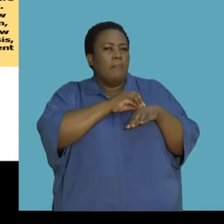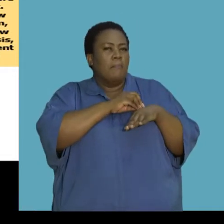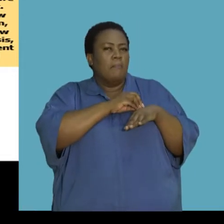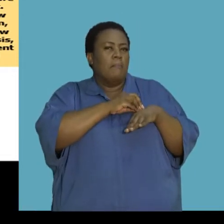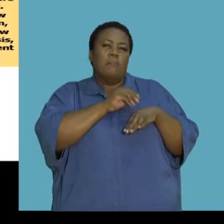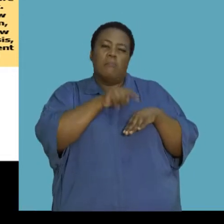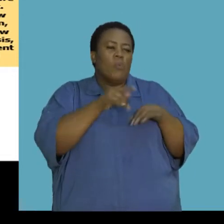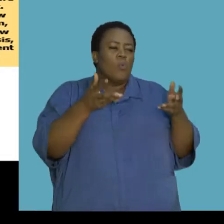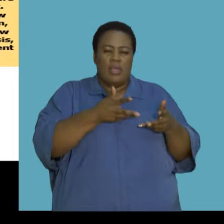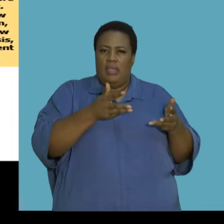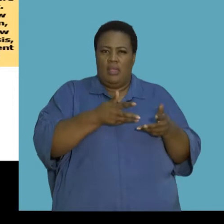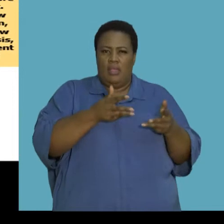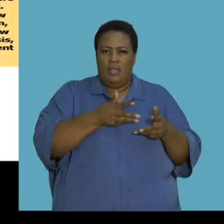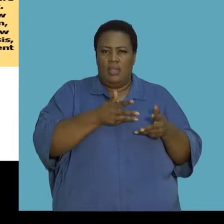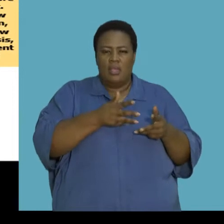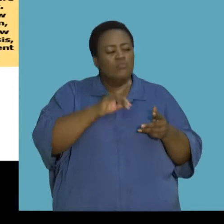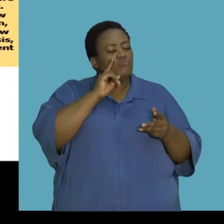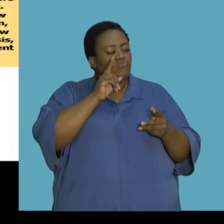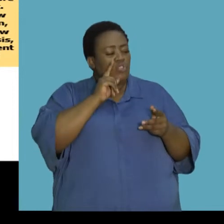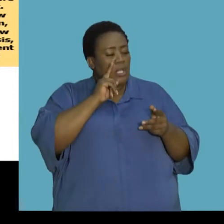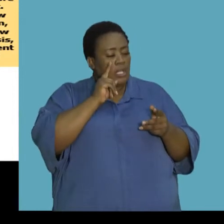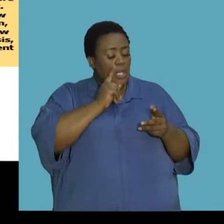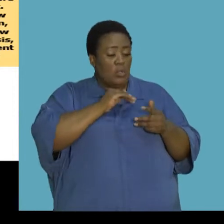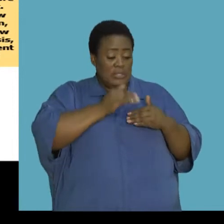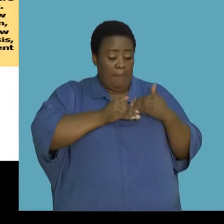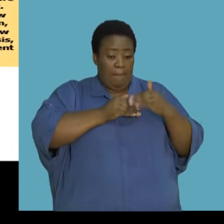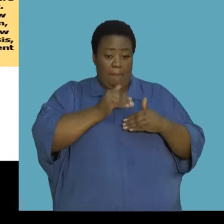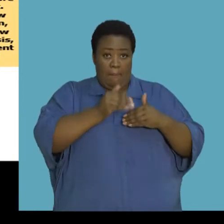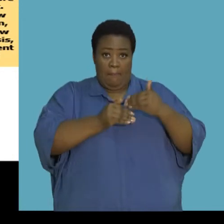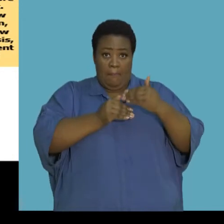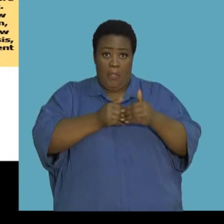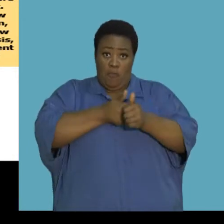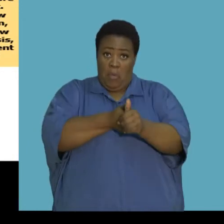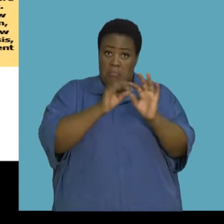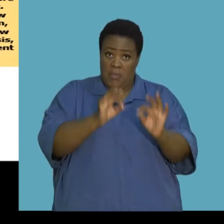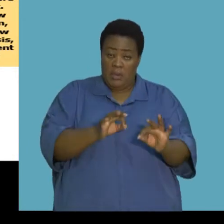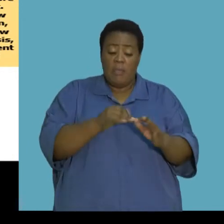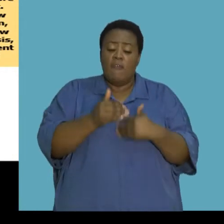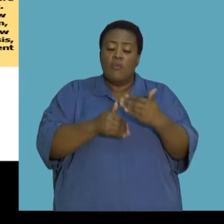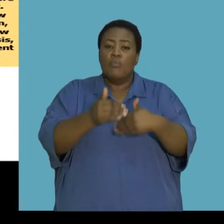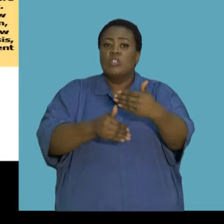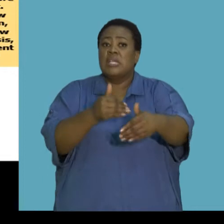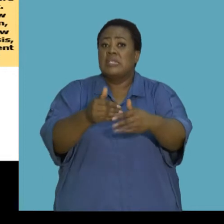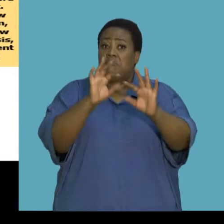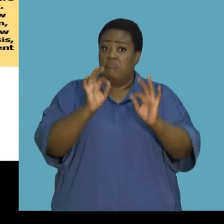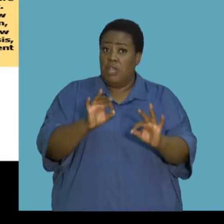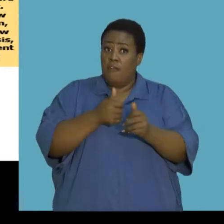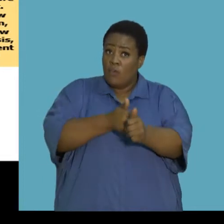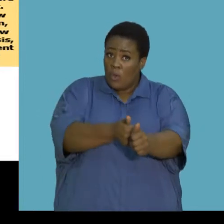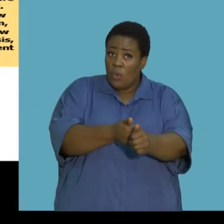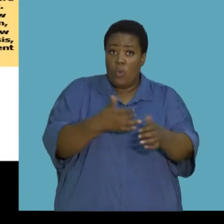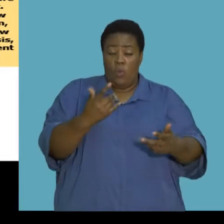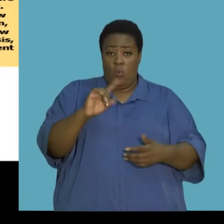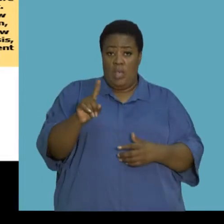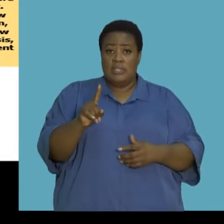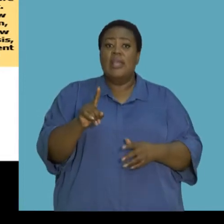them troubleshooting areas. We carefully check that all the steps have been done and that correct processes have been followed.